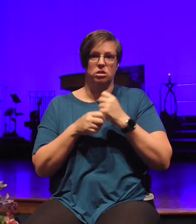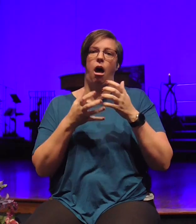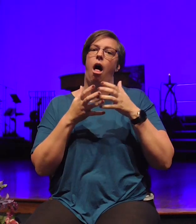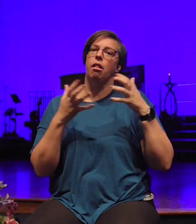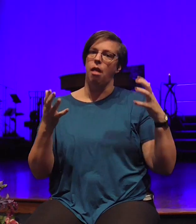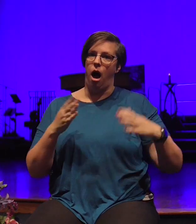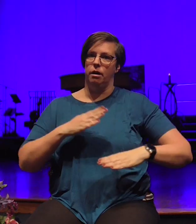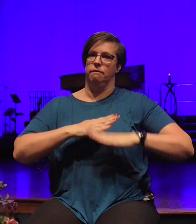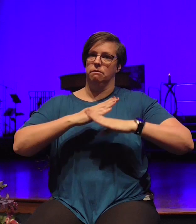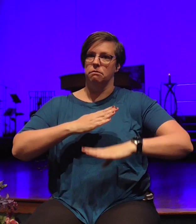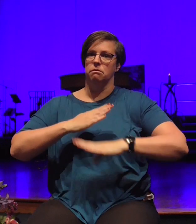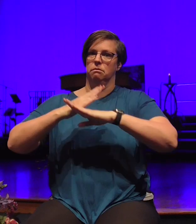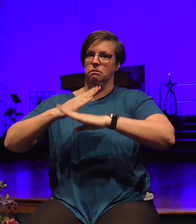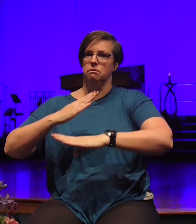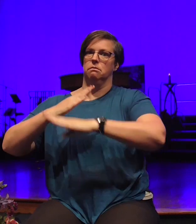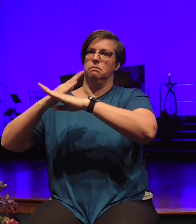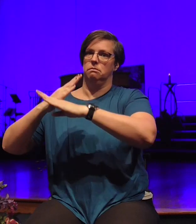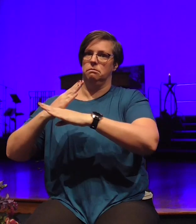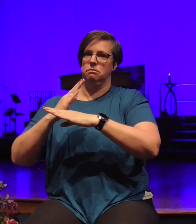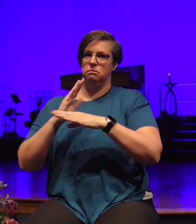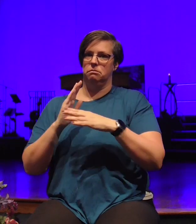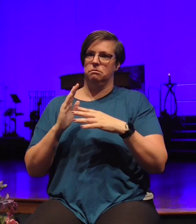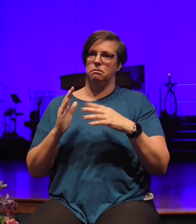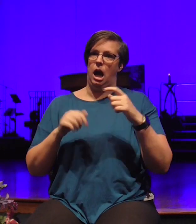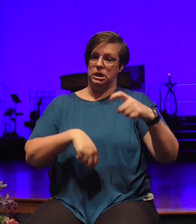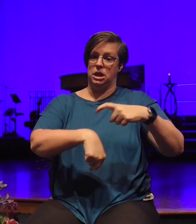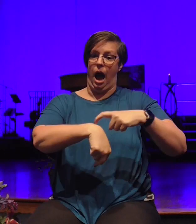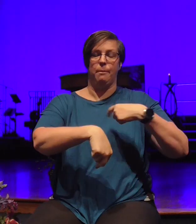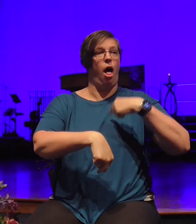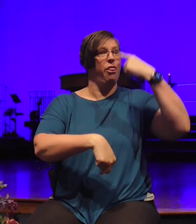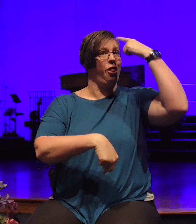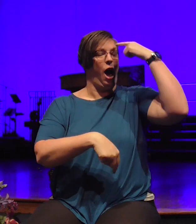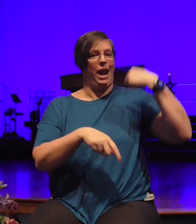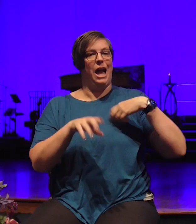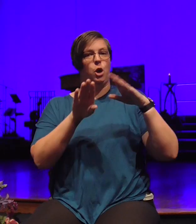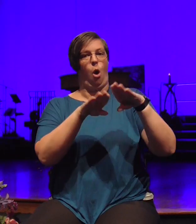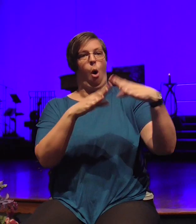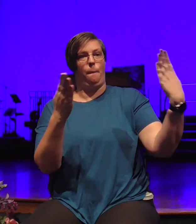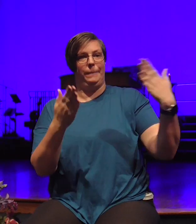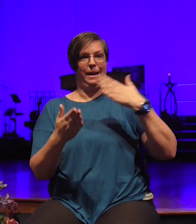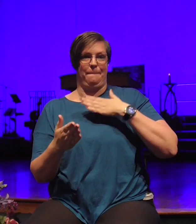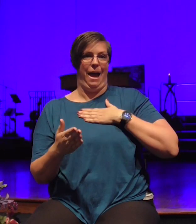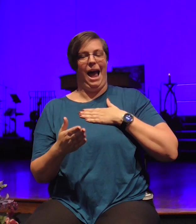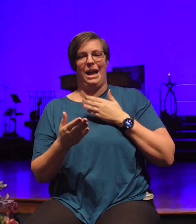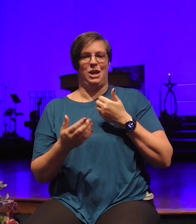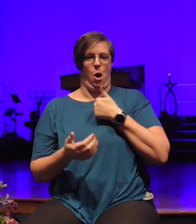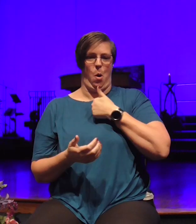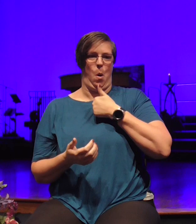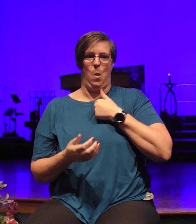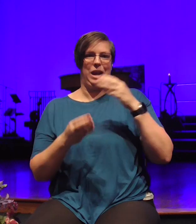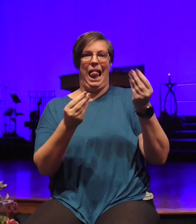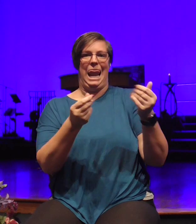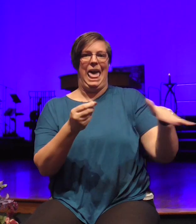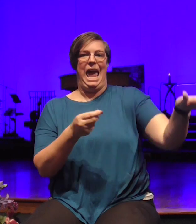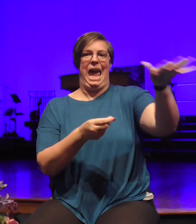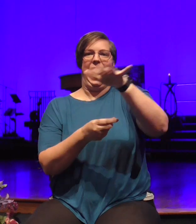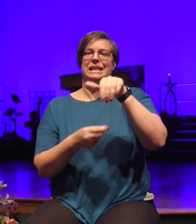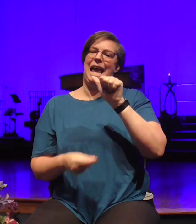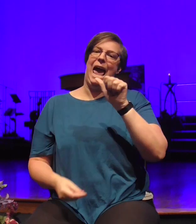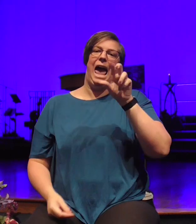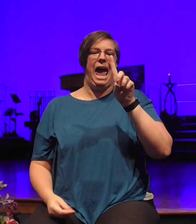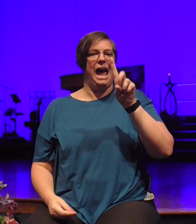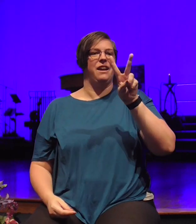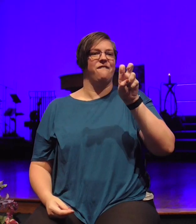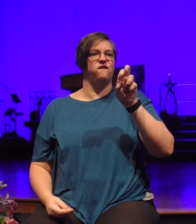adversity. There was a time period where I thought I could open my own land called Adversity Land, and people could come take rides with me